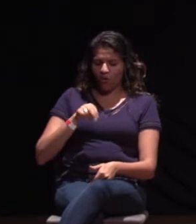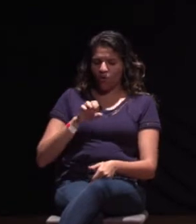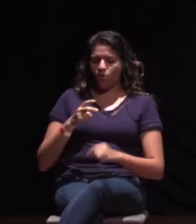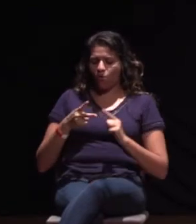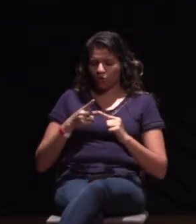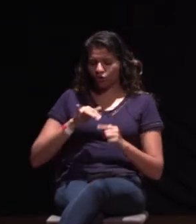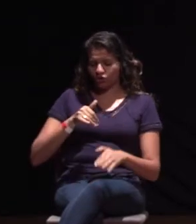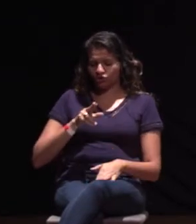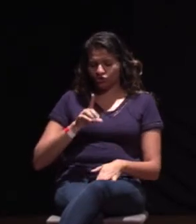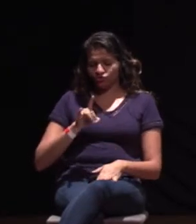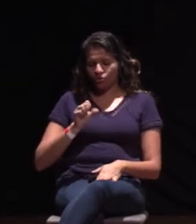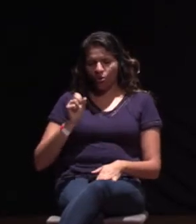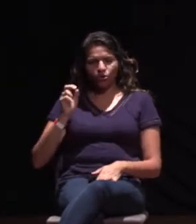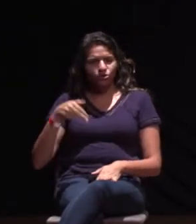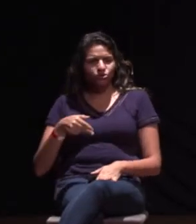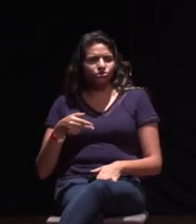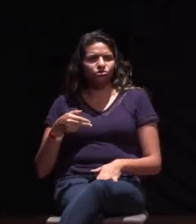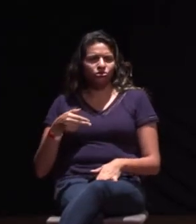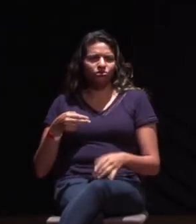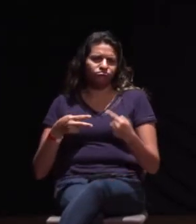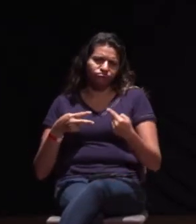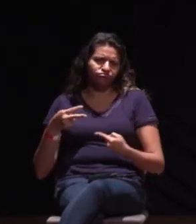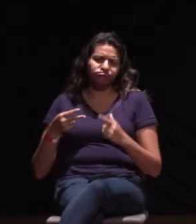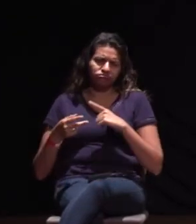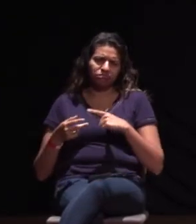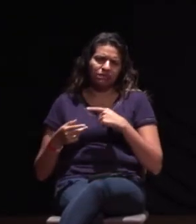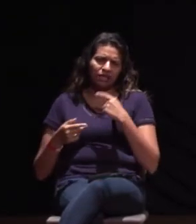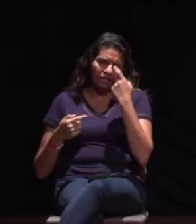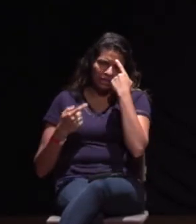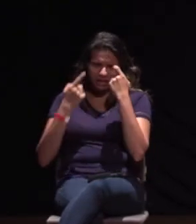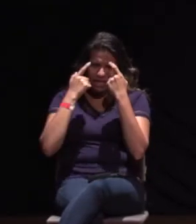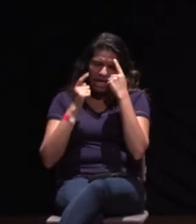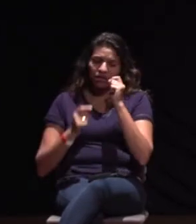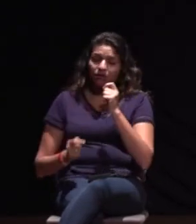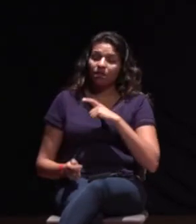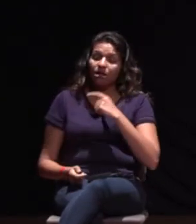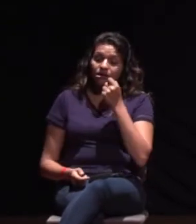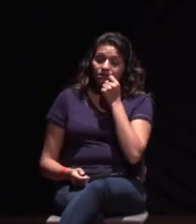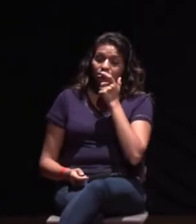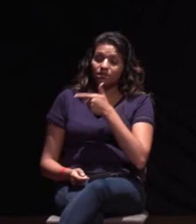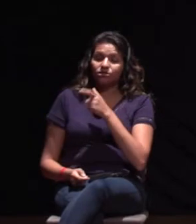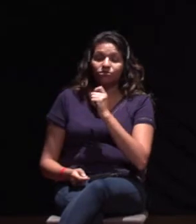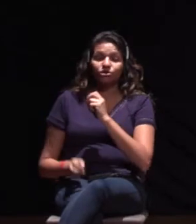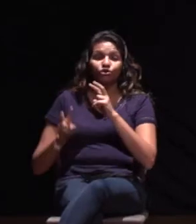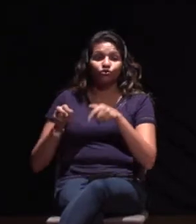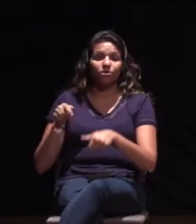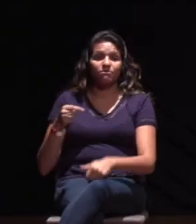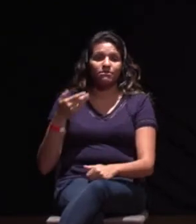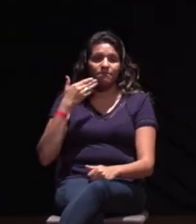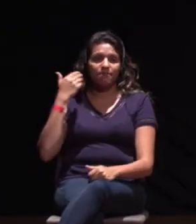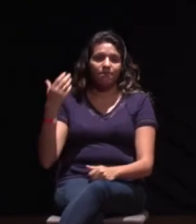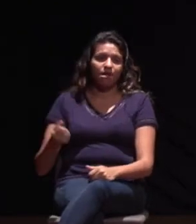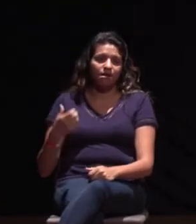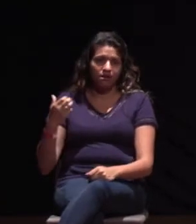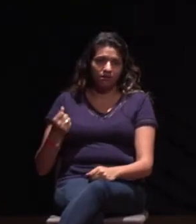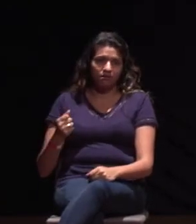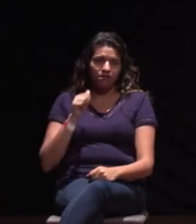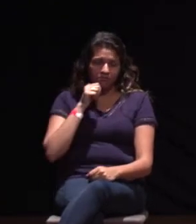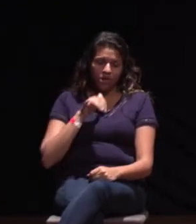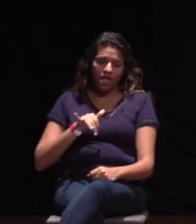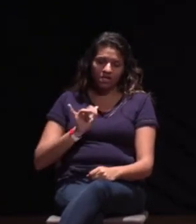of Judson. And the work that Thomas Lax and Anna did in their current show at MoMA, one of the very